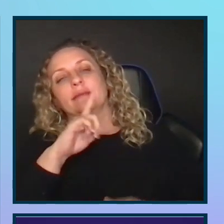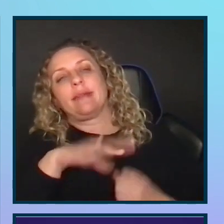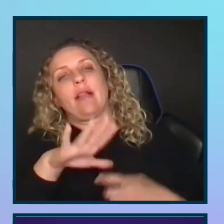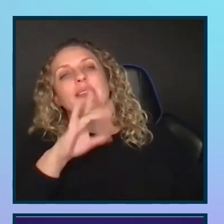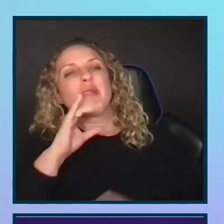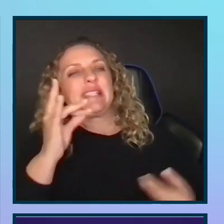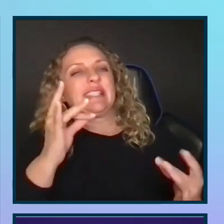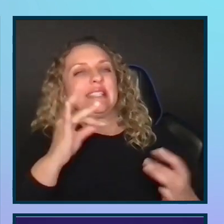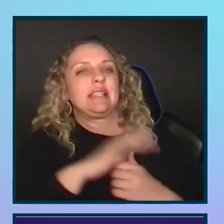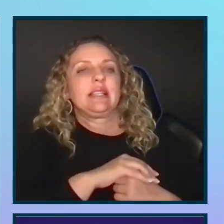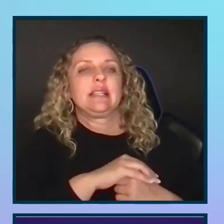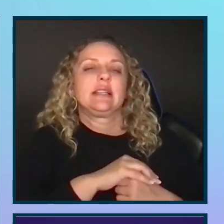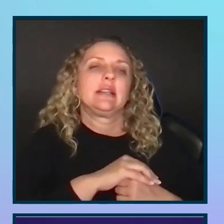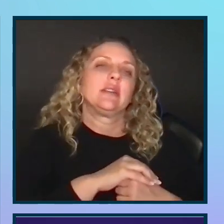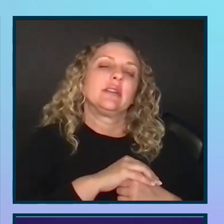point, because